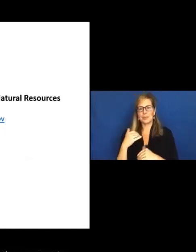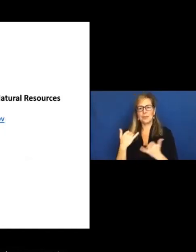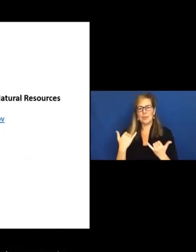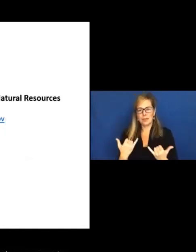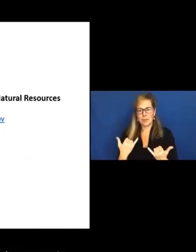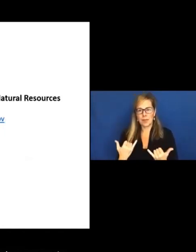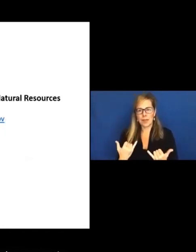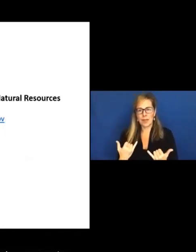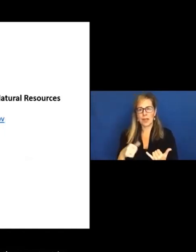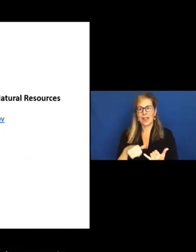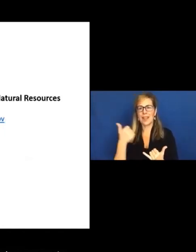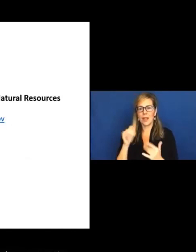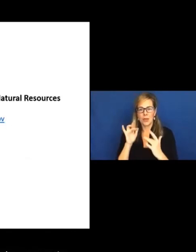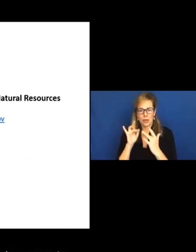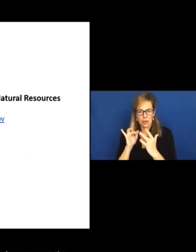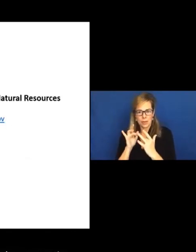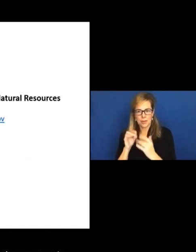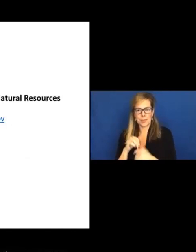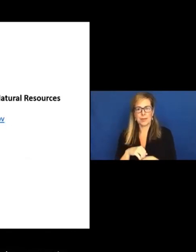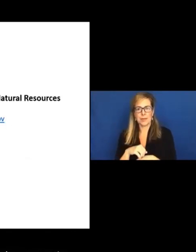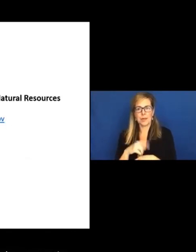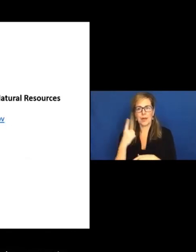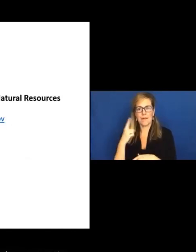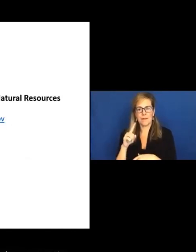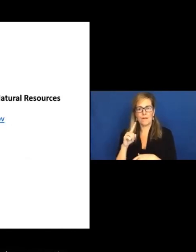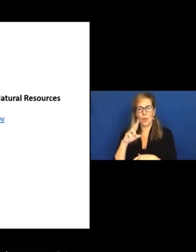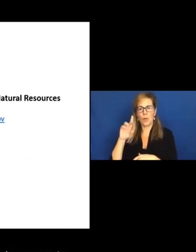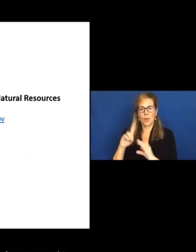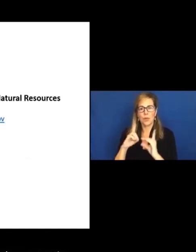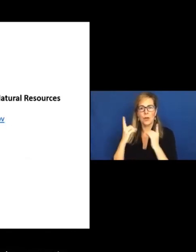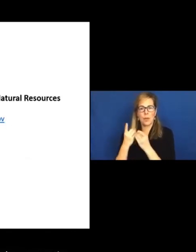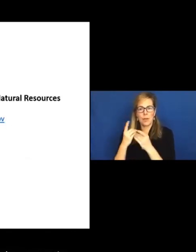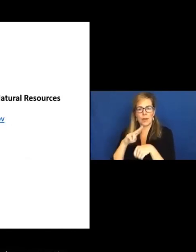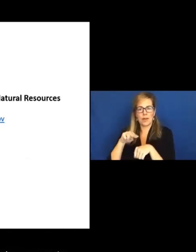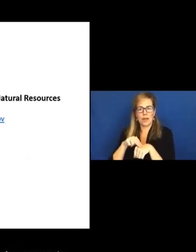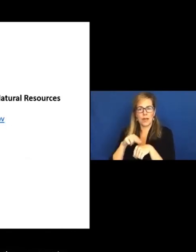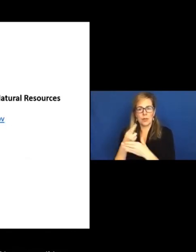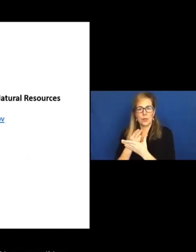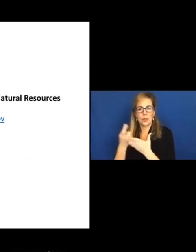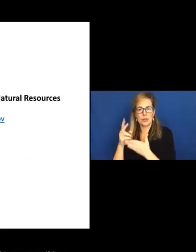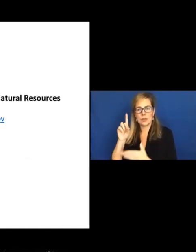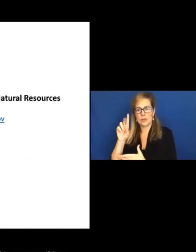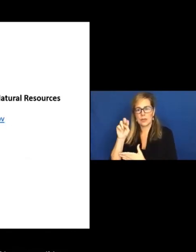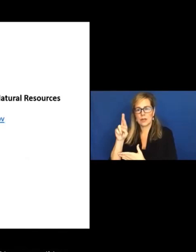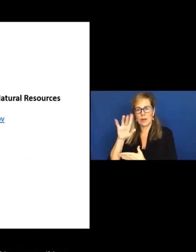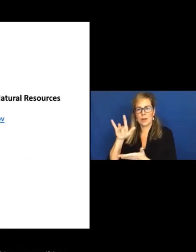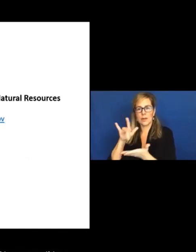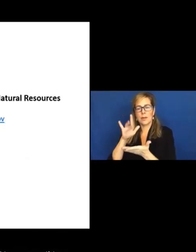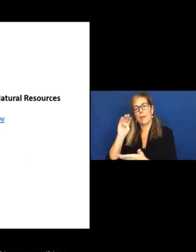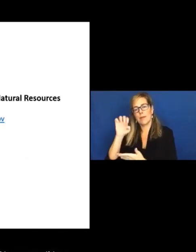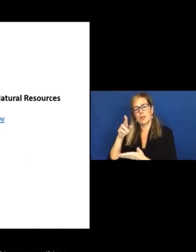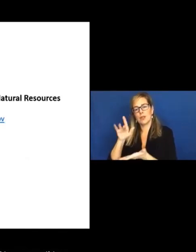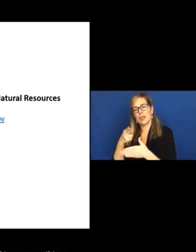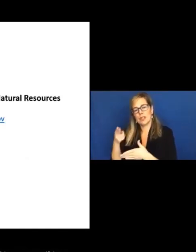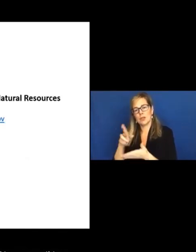And the other contact is for Department of Natural Resources, Michigan History Center.